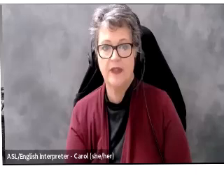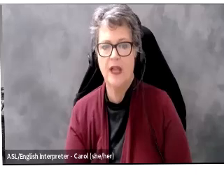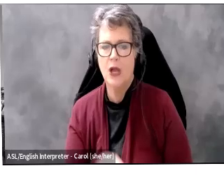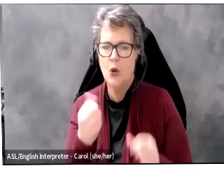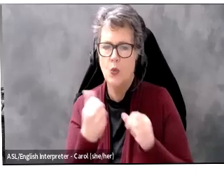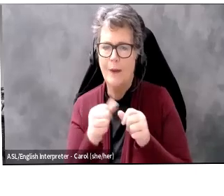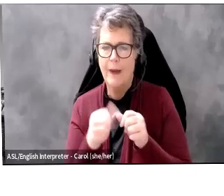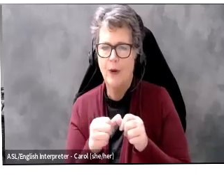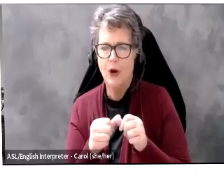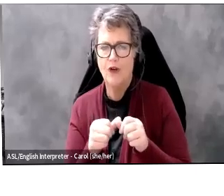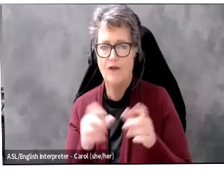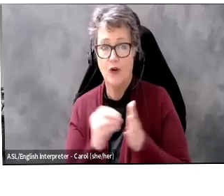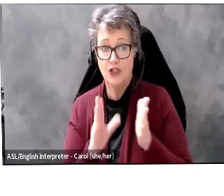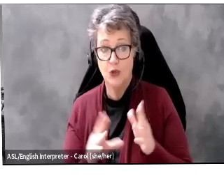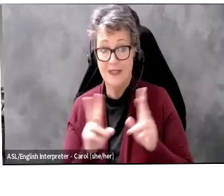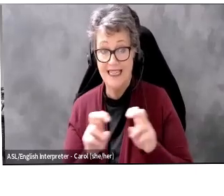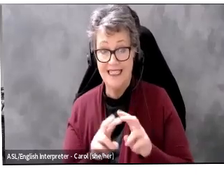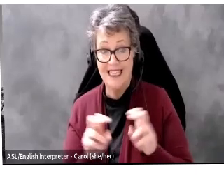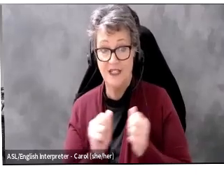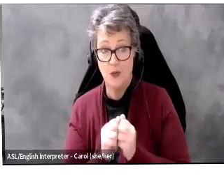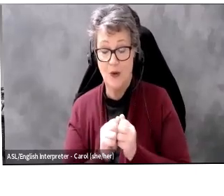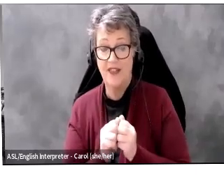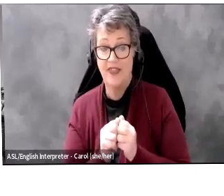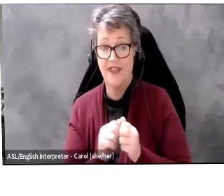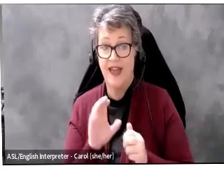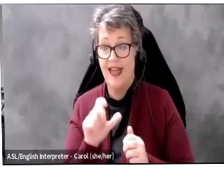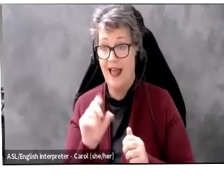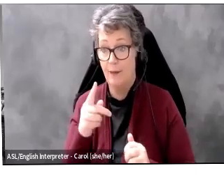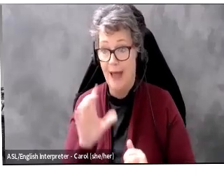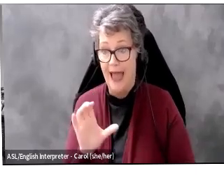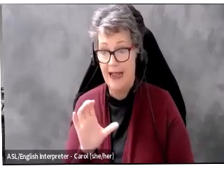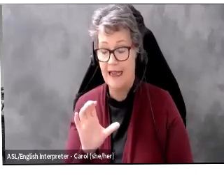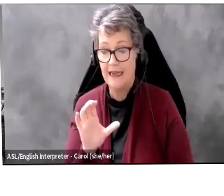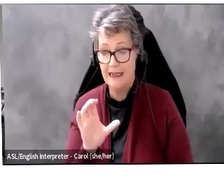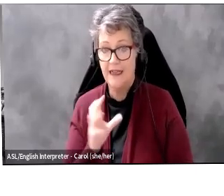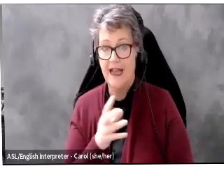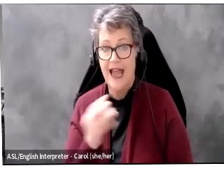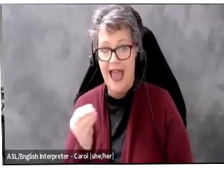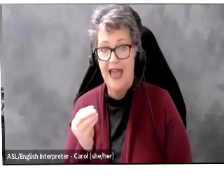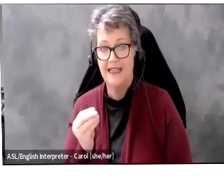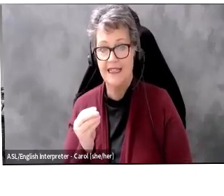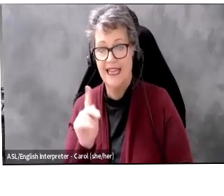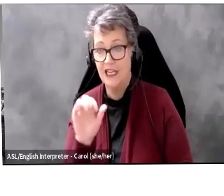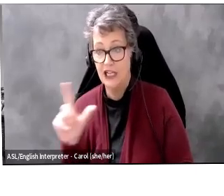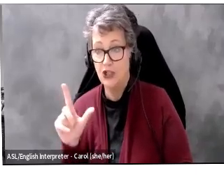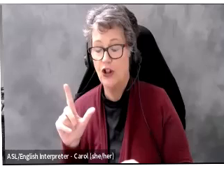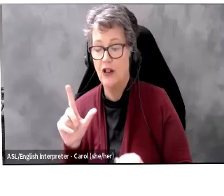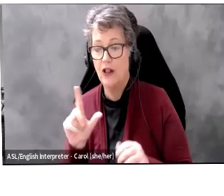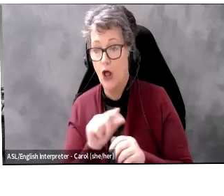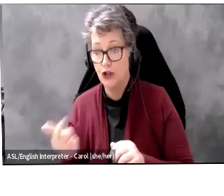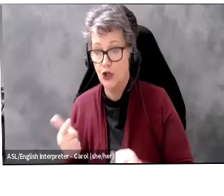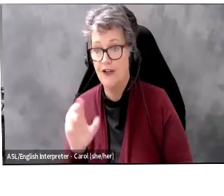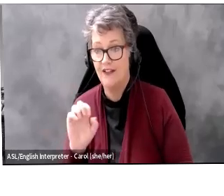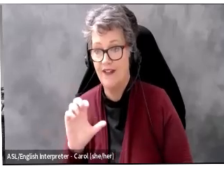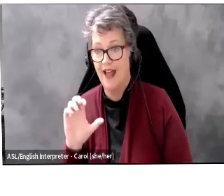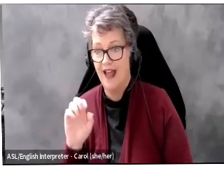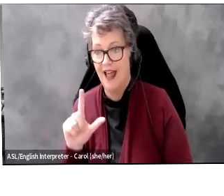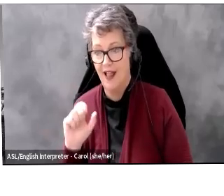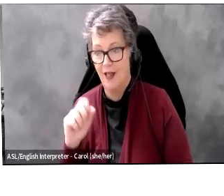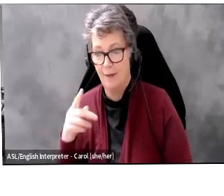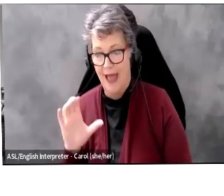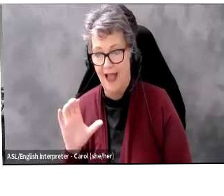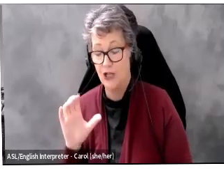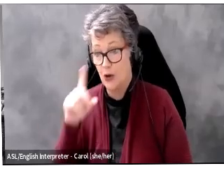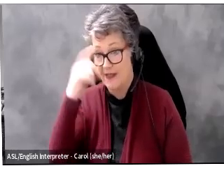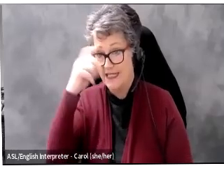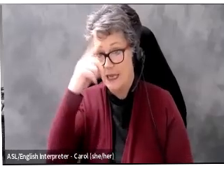Remember that for students assessed with the initial LPAC and initial alternative LPAC during the summer,